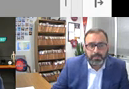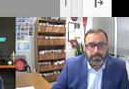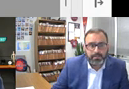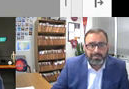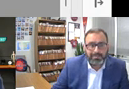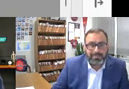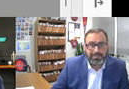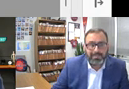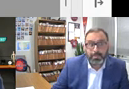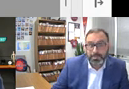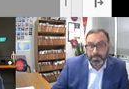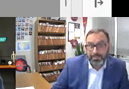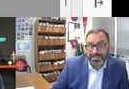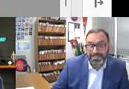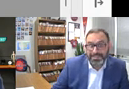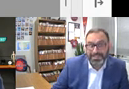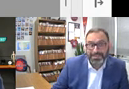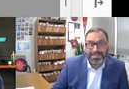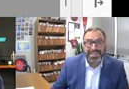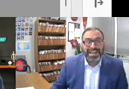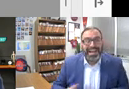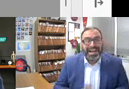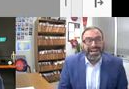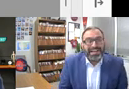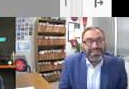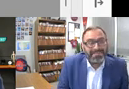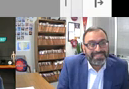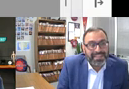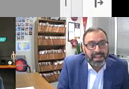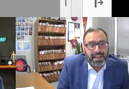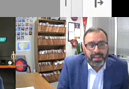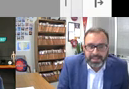Thank you, that former supervisor, Lynn Smith.